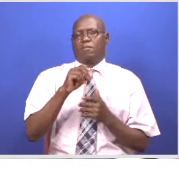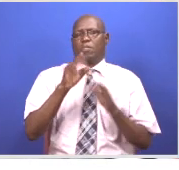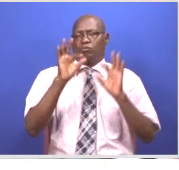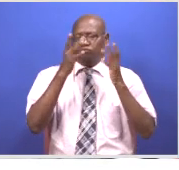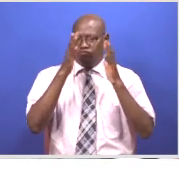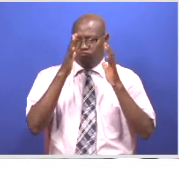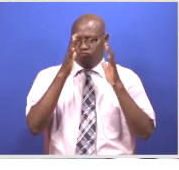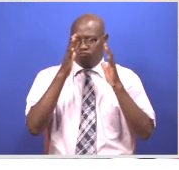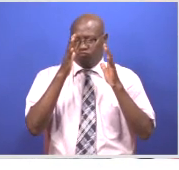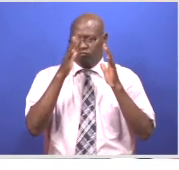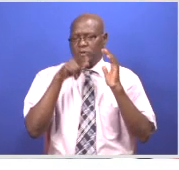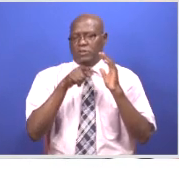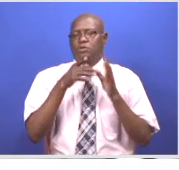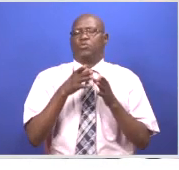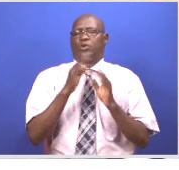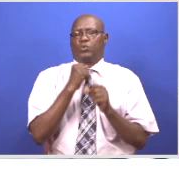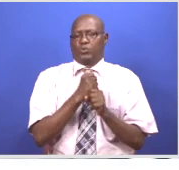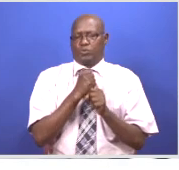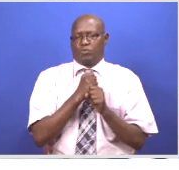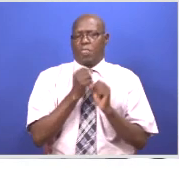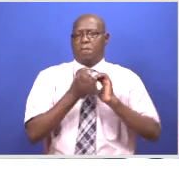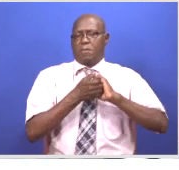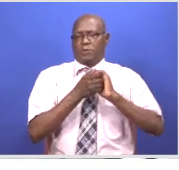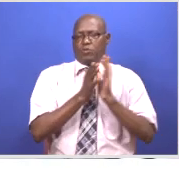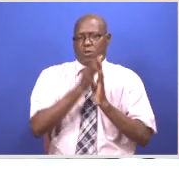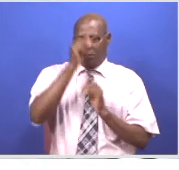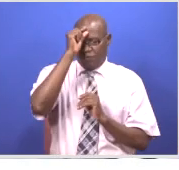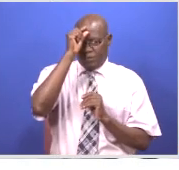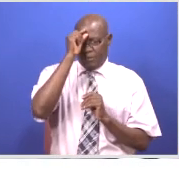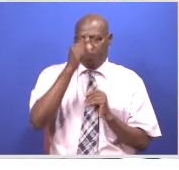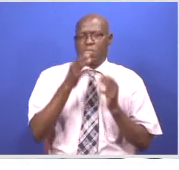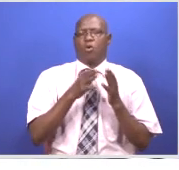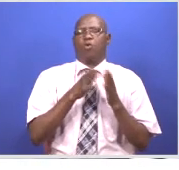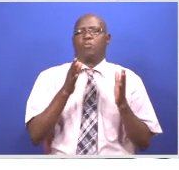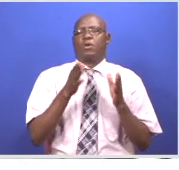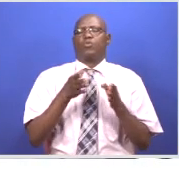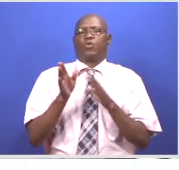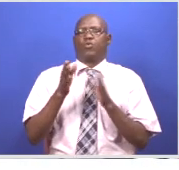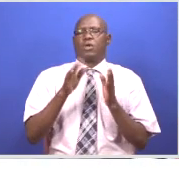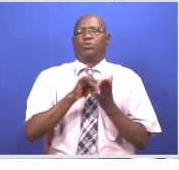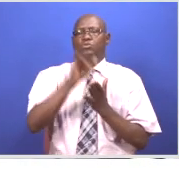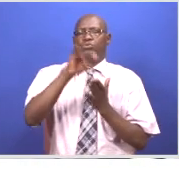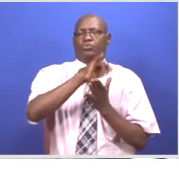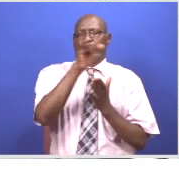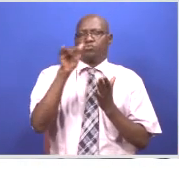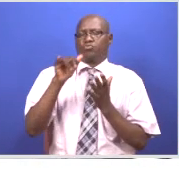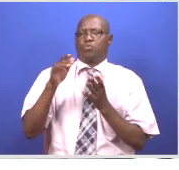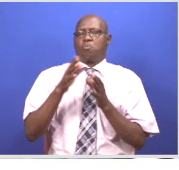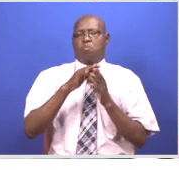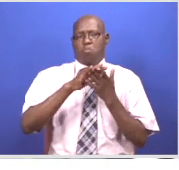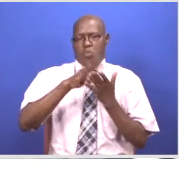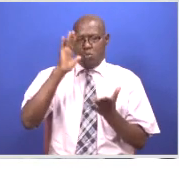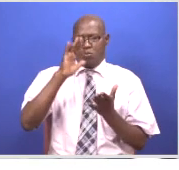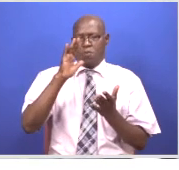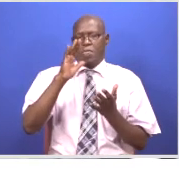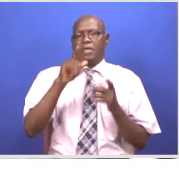to go. We ask you to partner with the government and open up more routes. And the president has